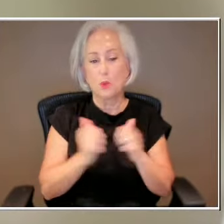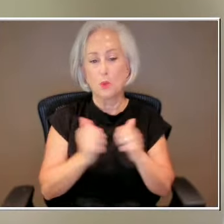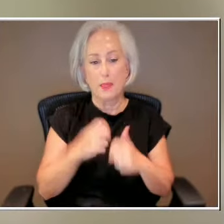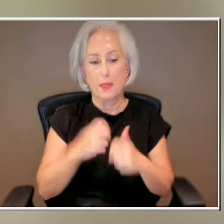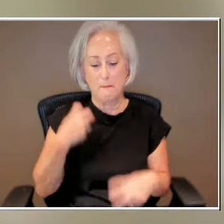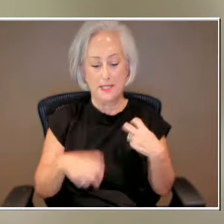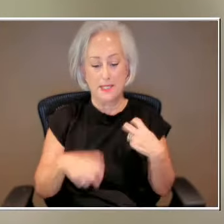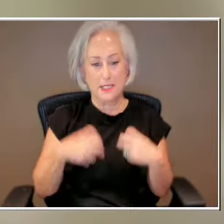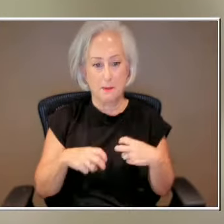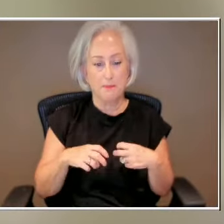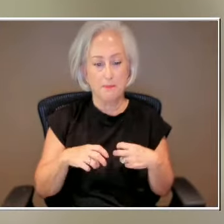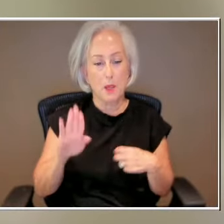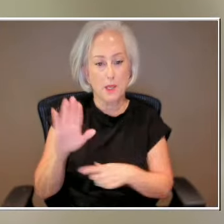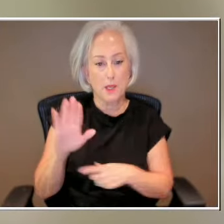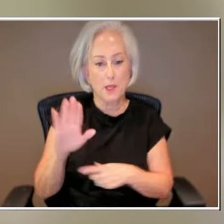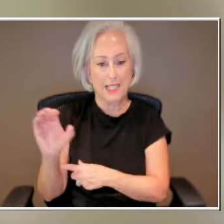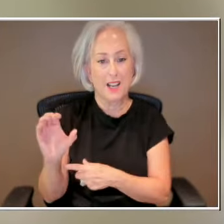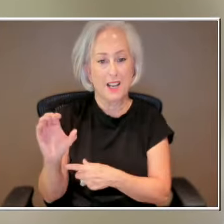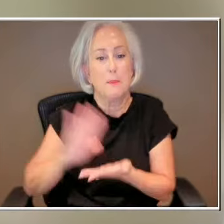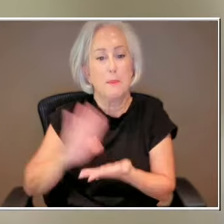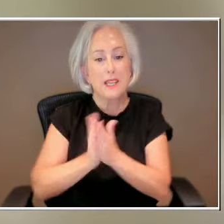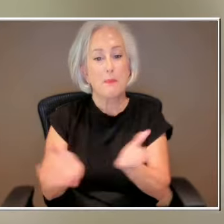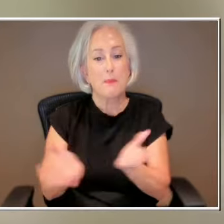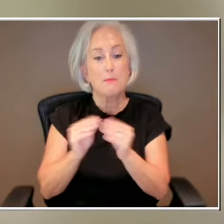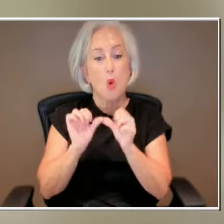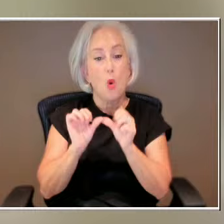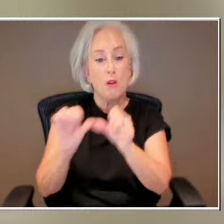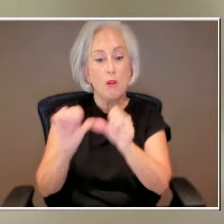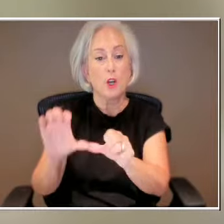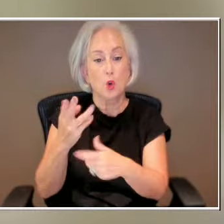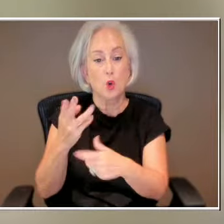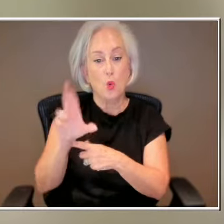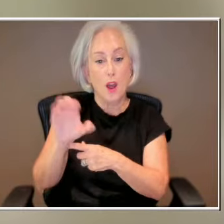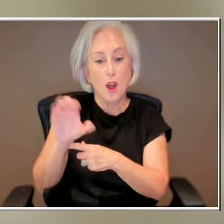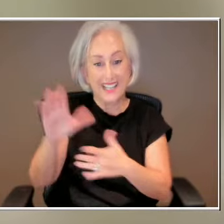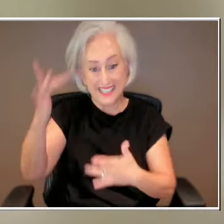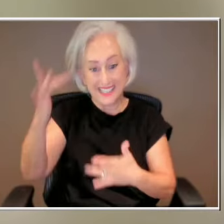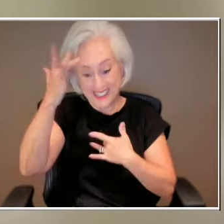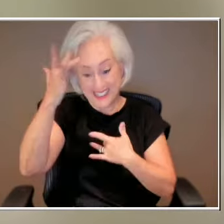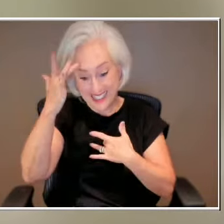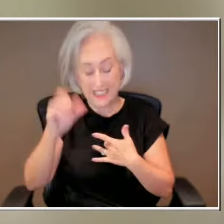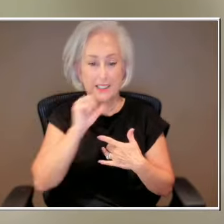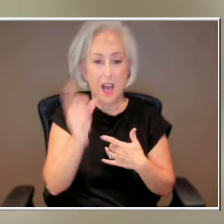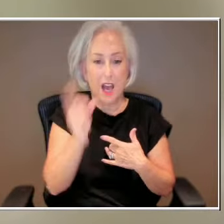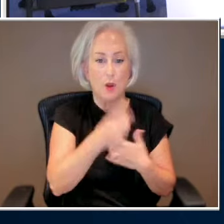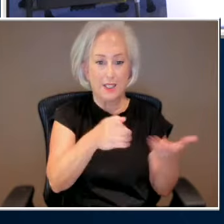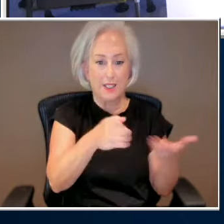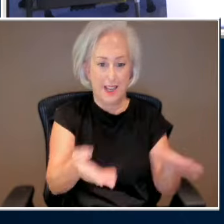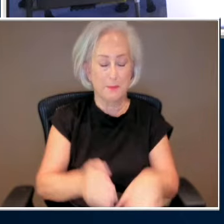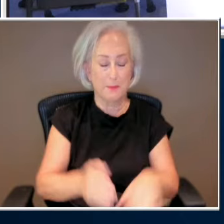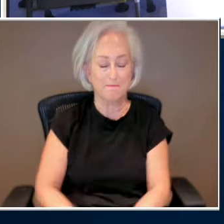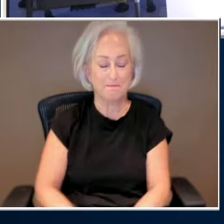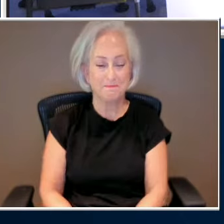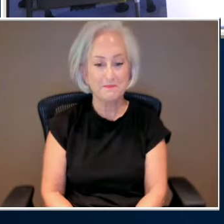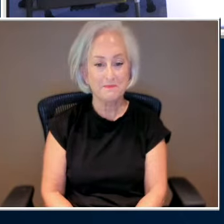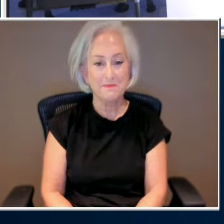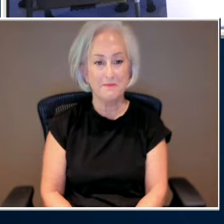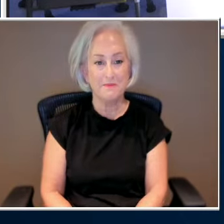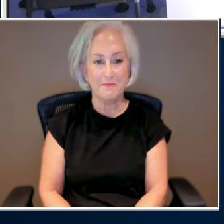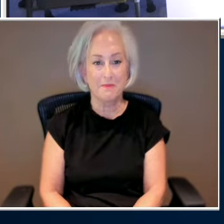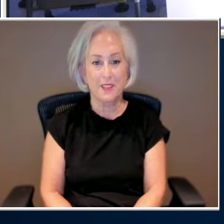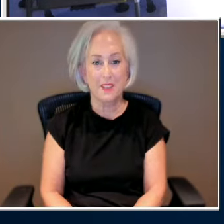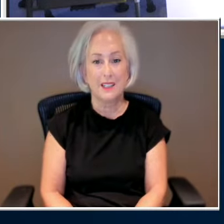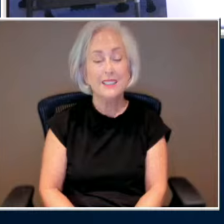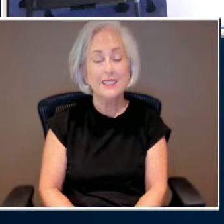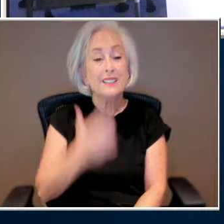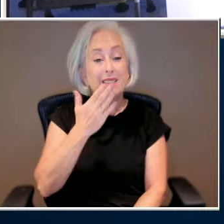chronic disease as opposed to something that leads to fatality very soon. Doctors, thank you so much for being